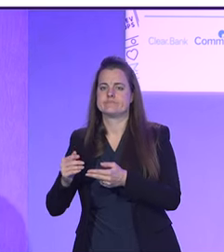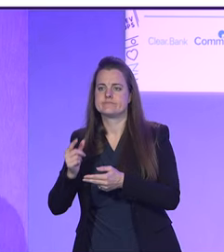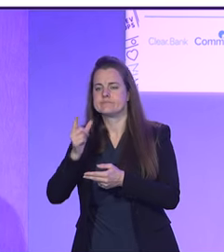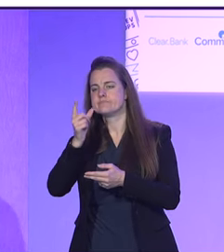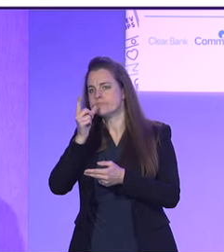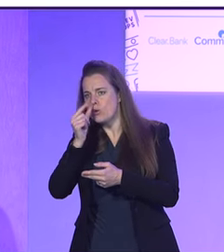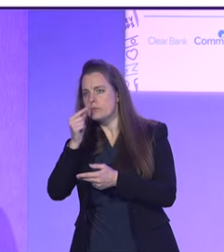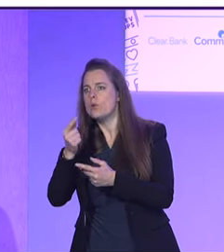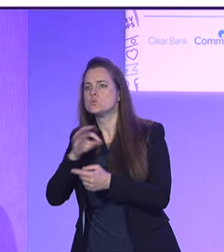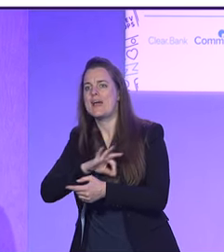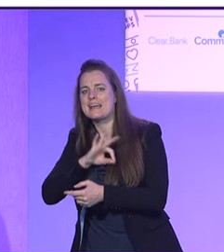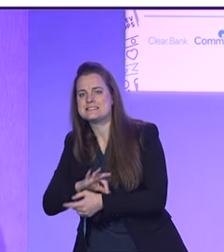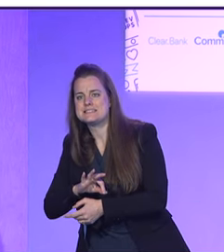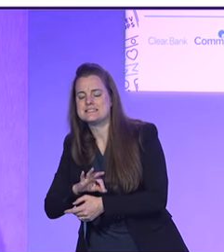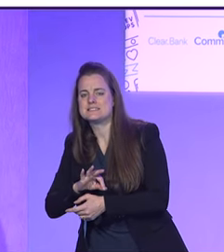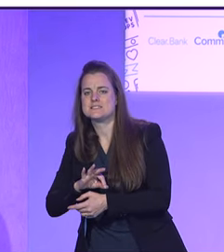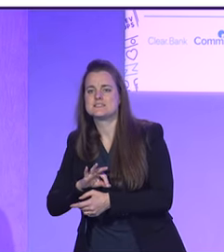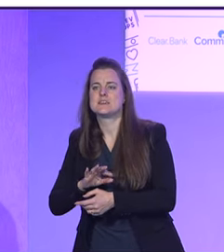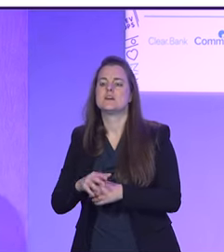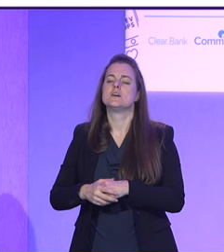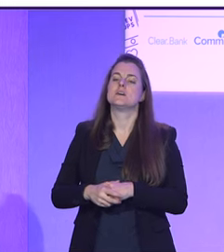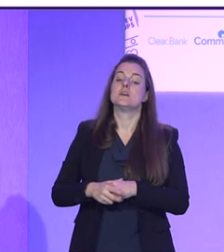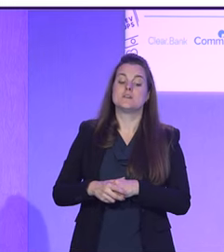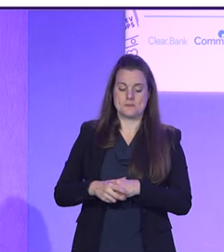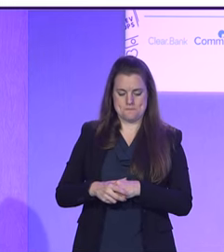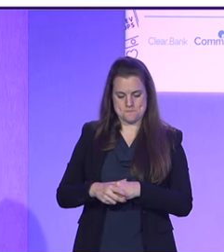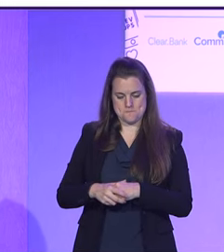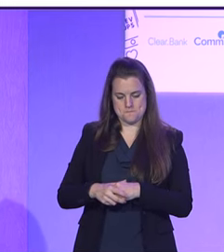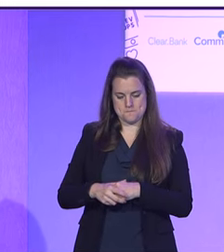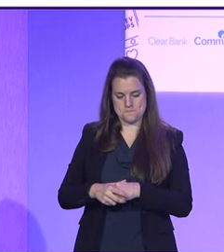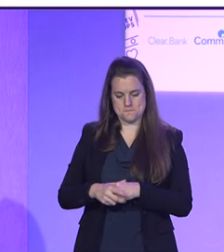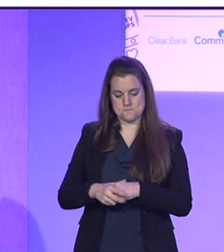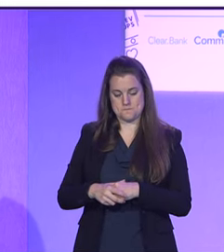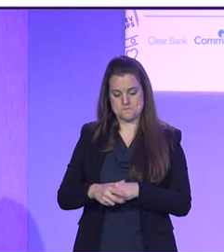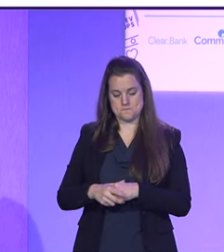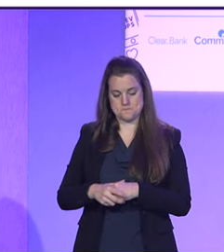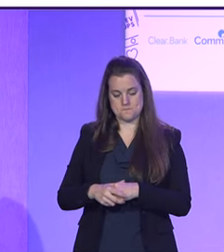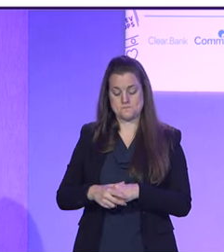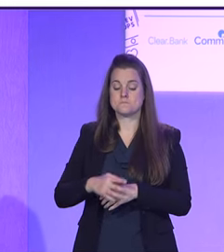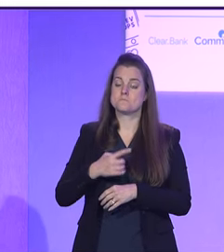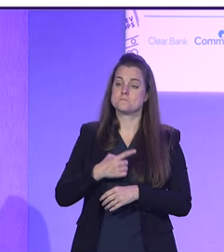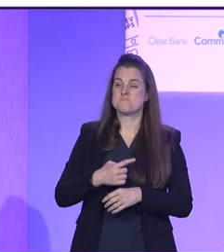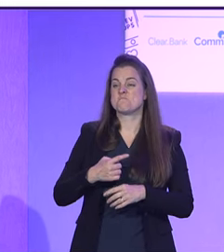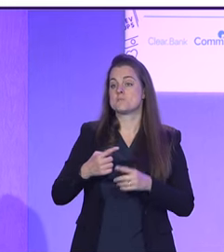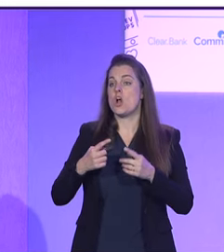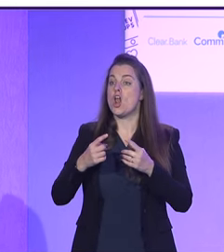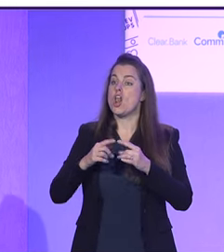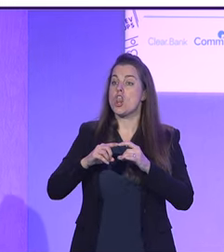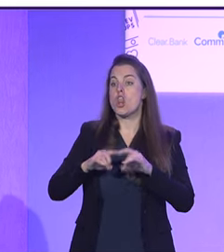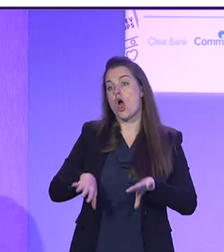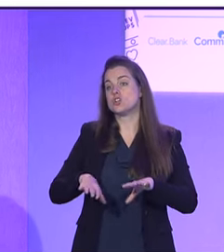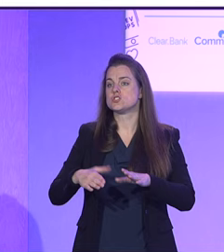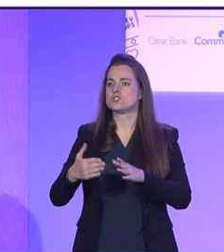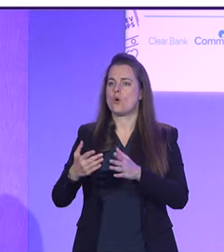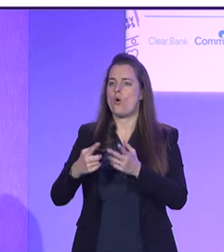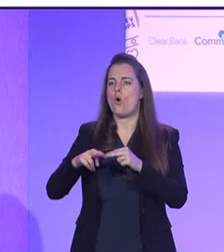the less you will gain. And then this loss of gain per individual activity, again,